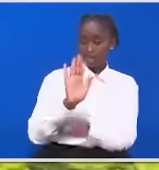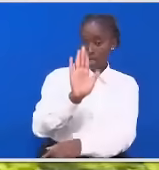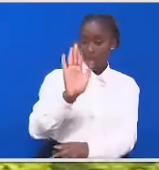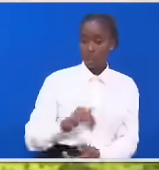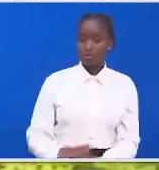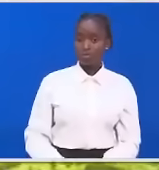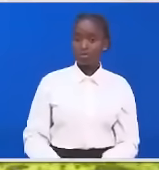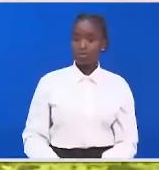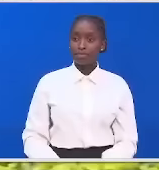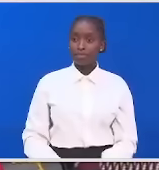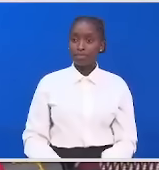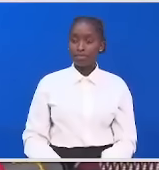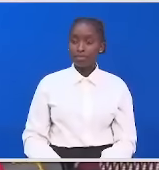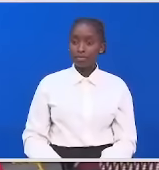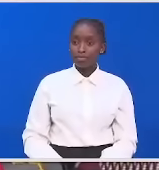We